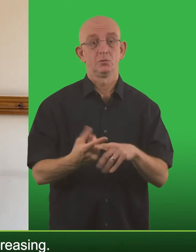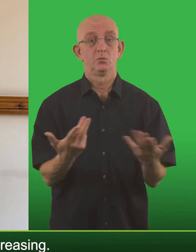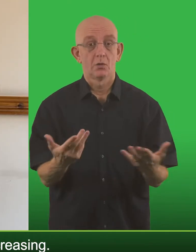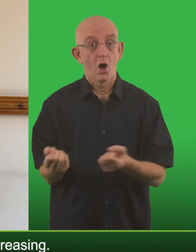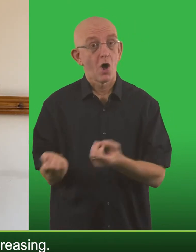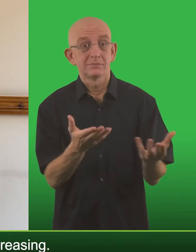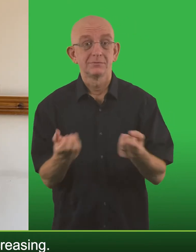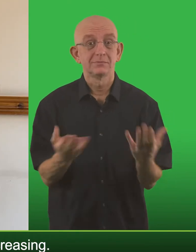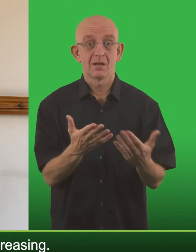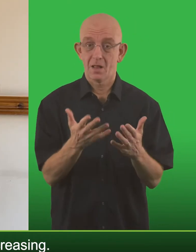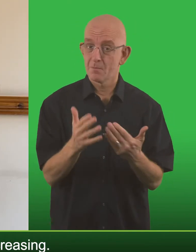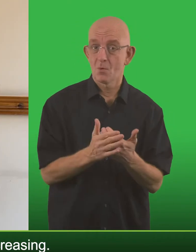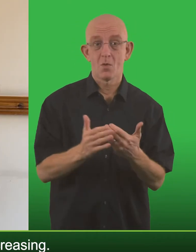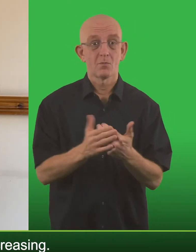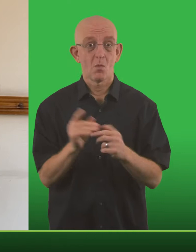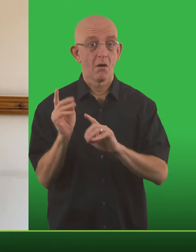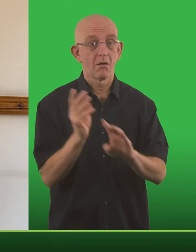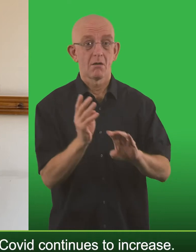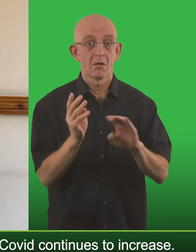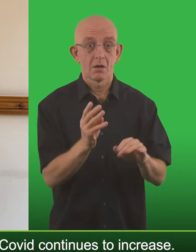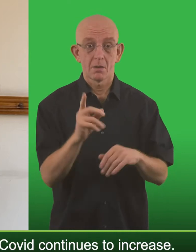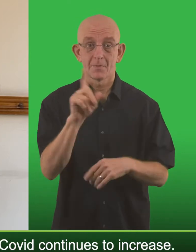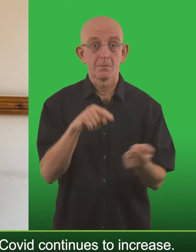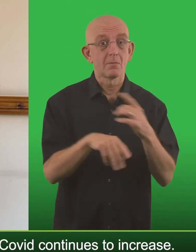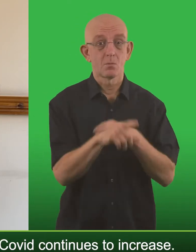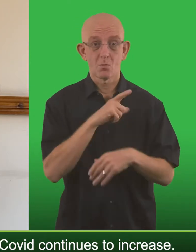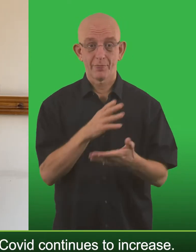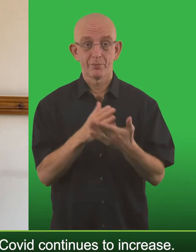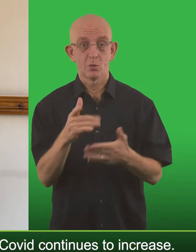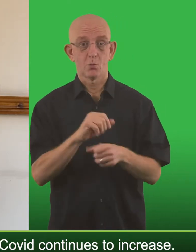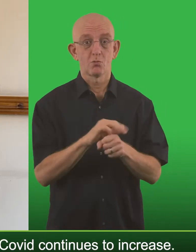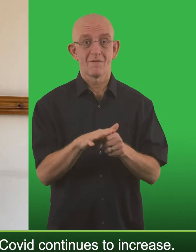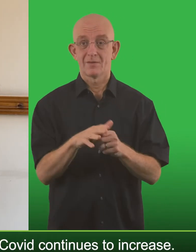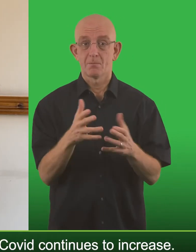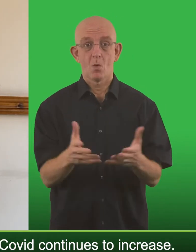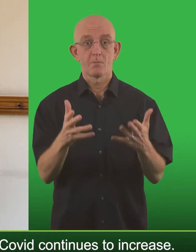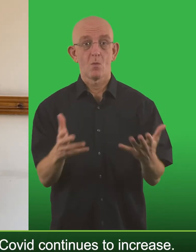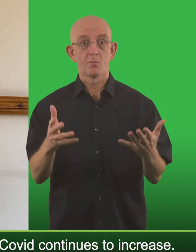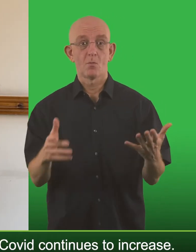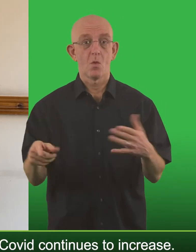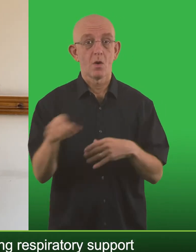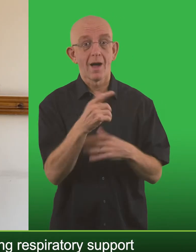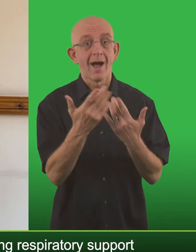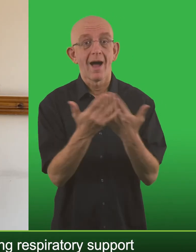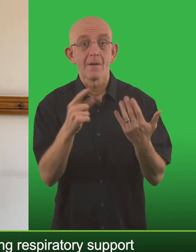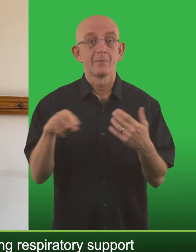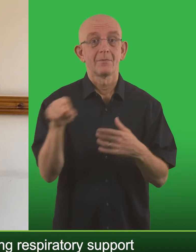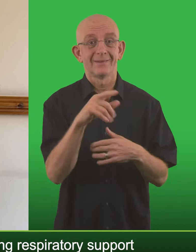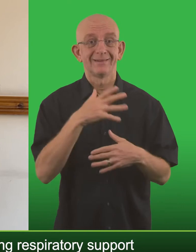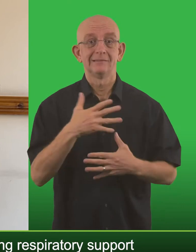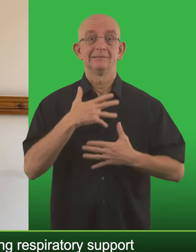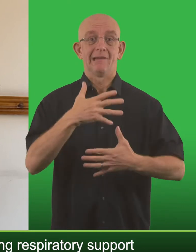soon. Hospitalizations are increasing. The number of people admitted because of COVID continues to increase. The number of